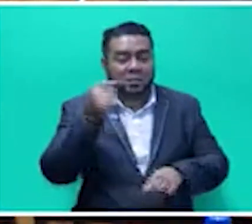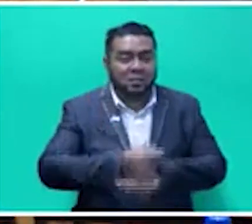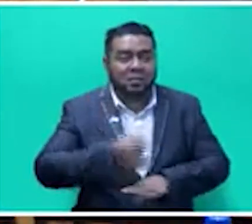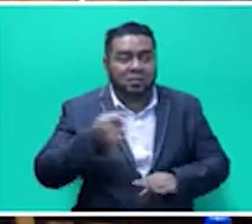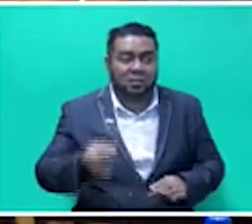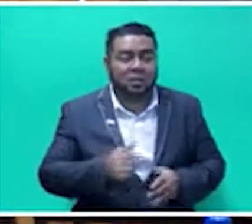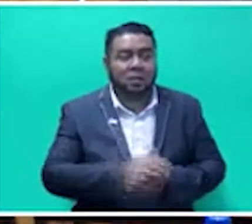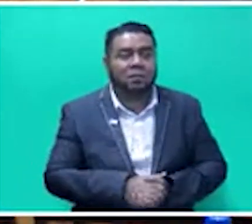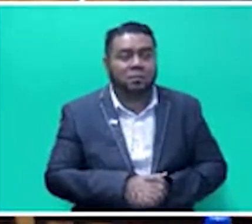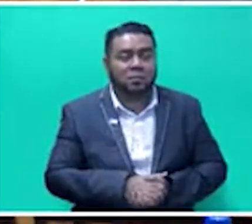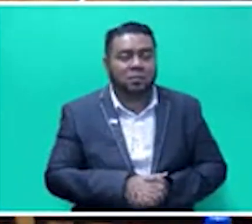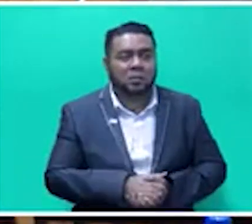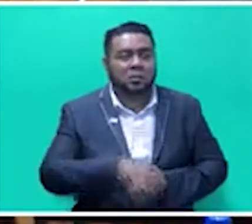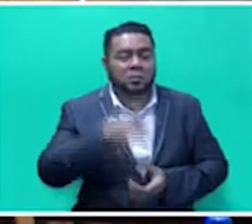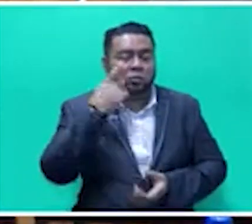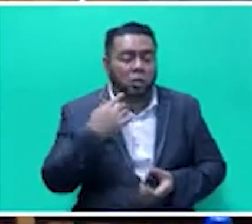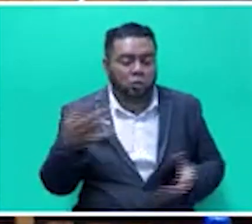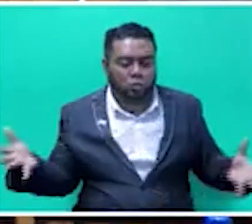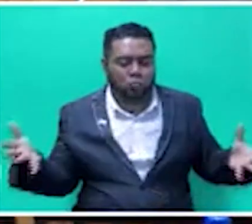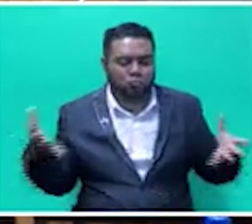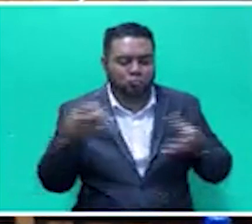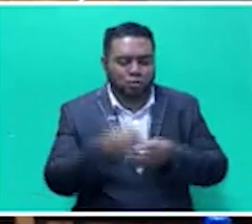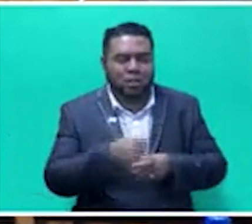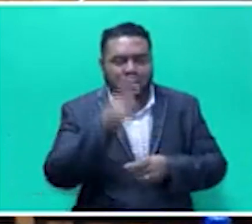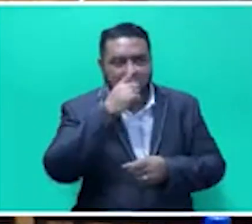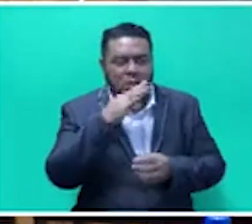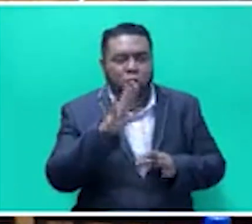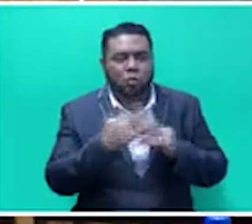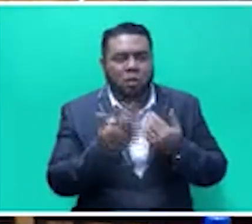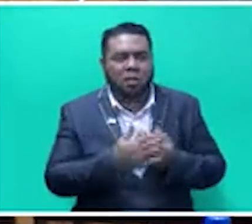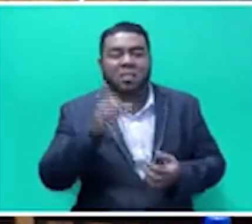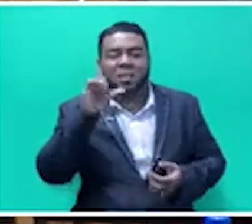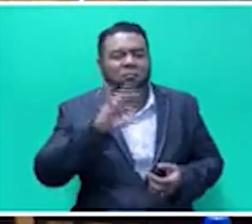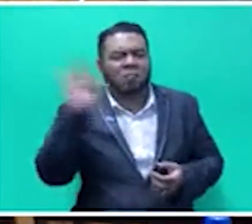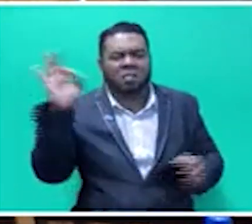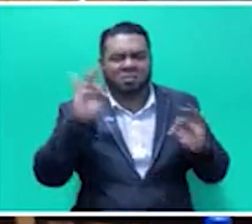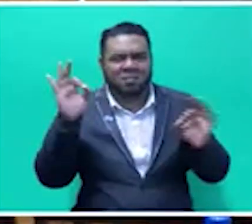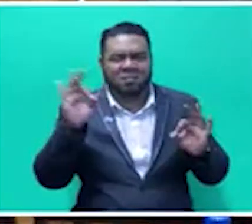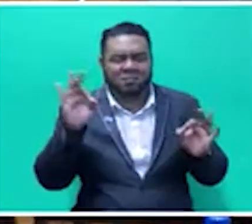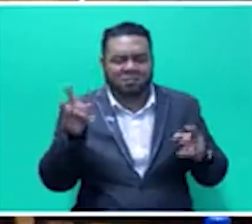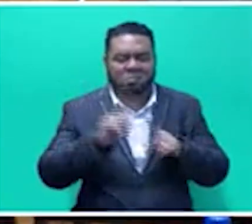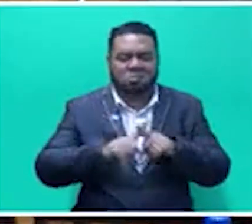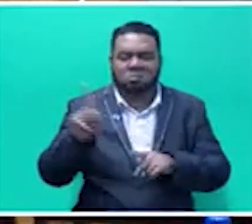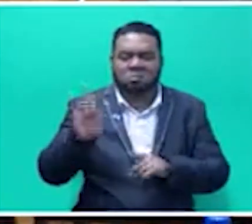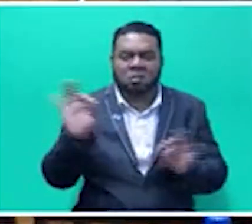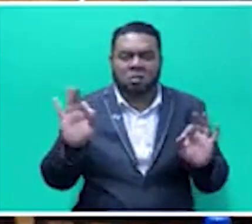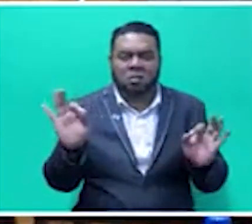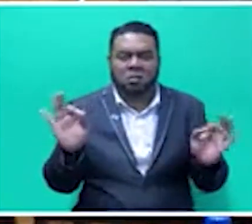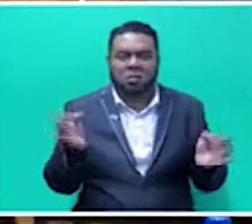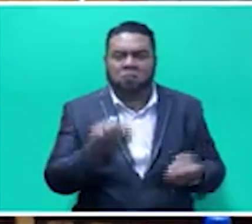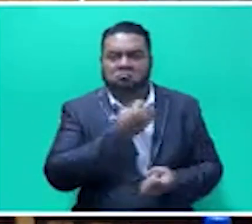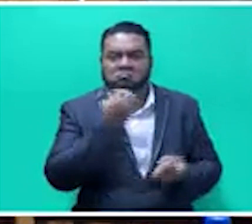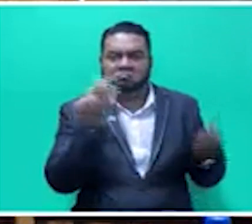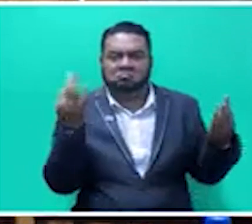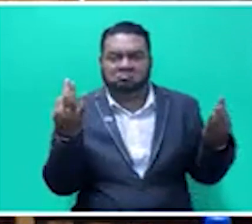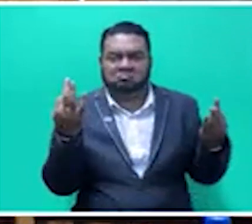to bring the people together. They did nothing. They did nothing in the last 8 years in Parliament